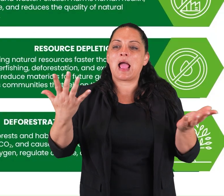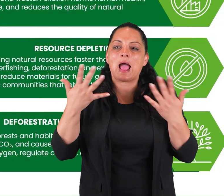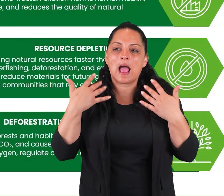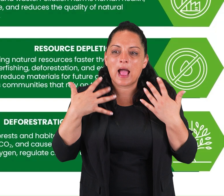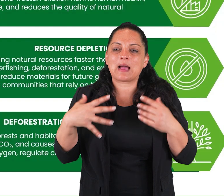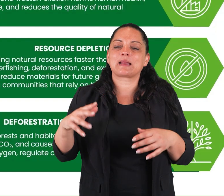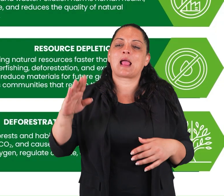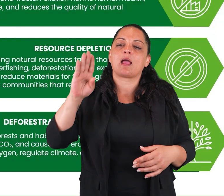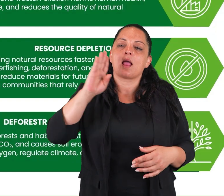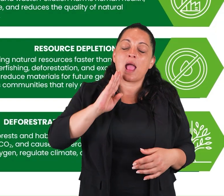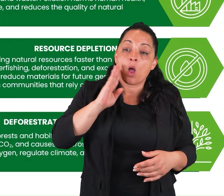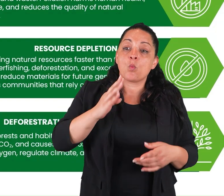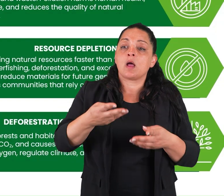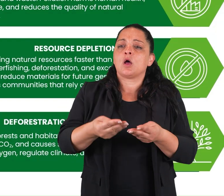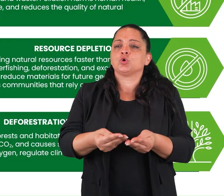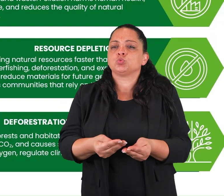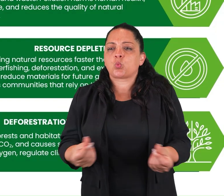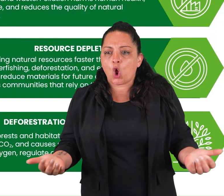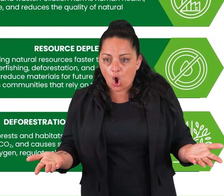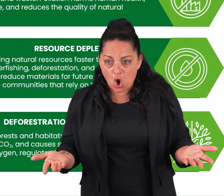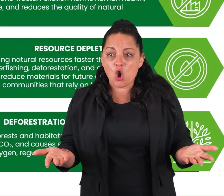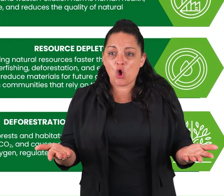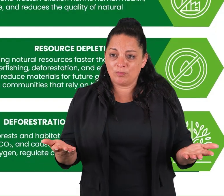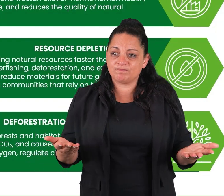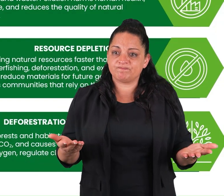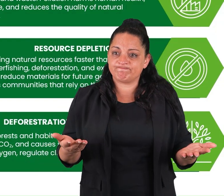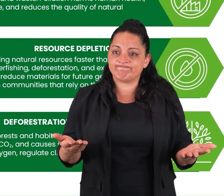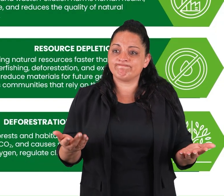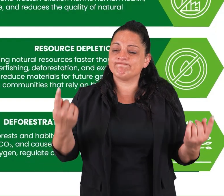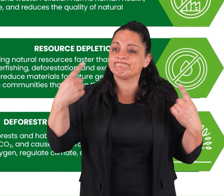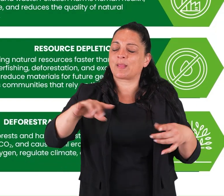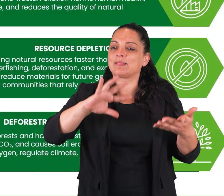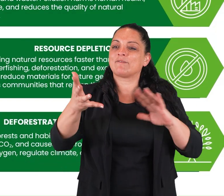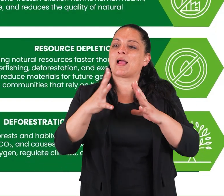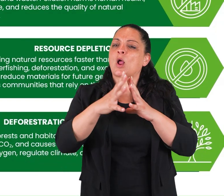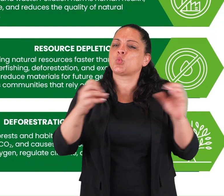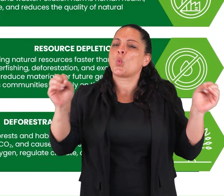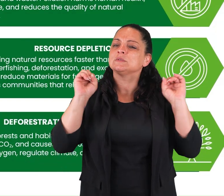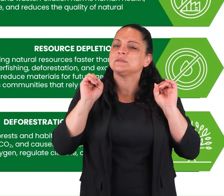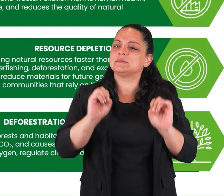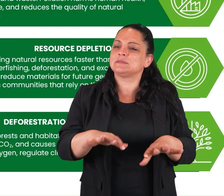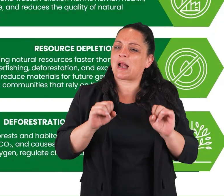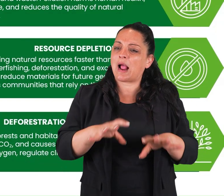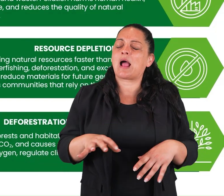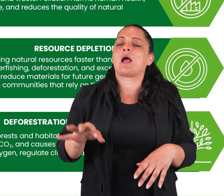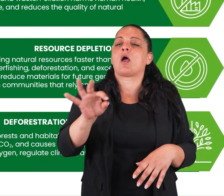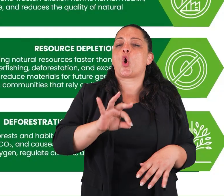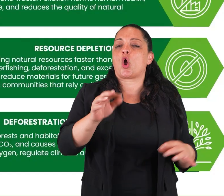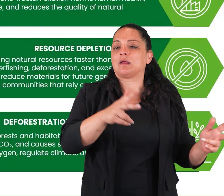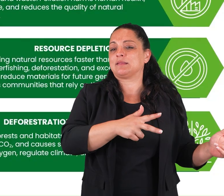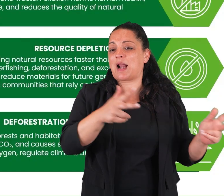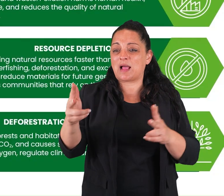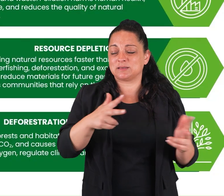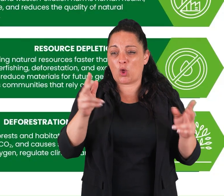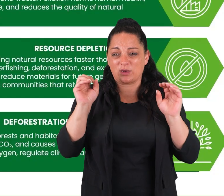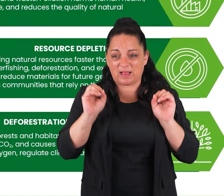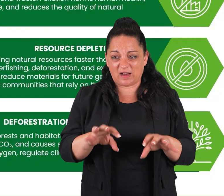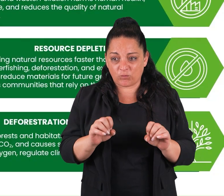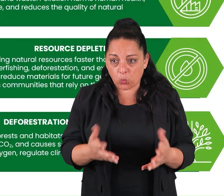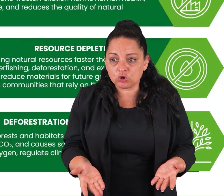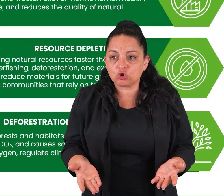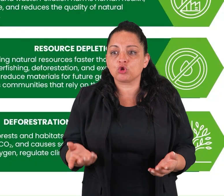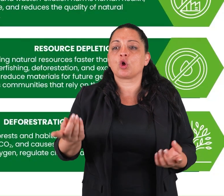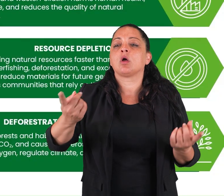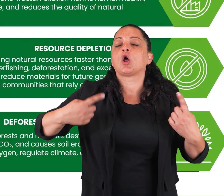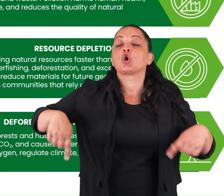have pollution. Air, water, and soil are contaminated by industry transport and waste,